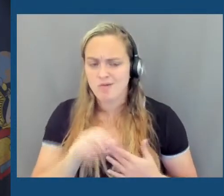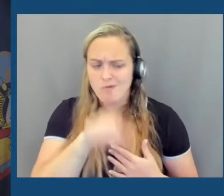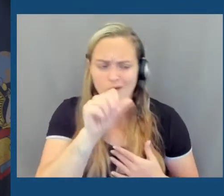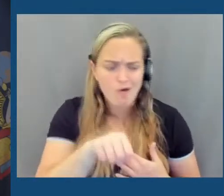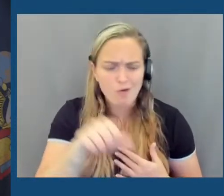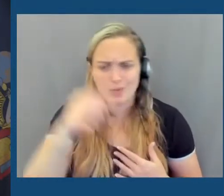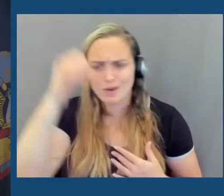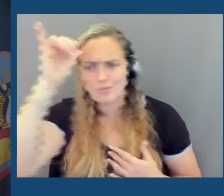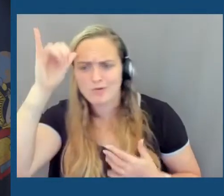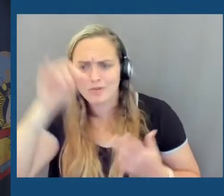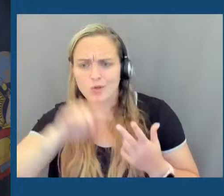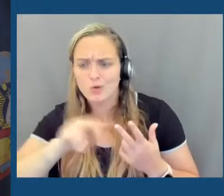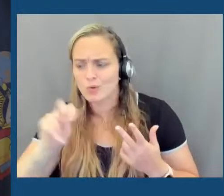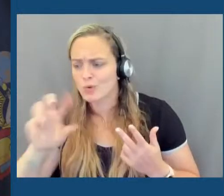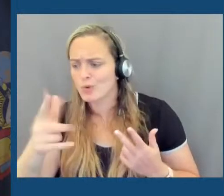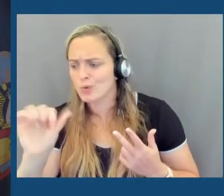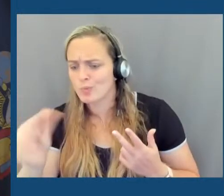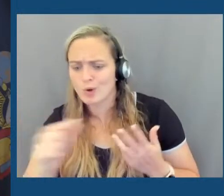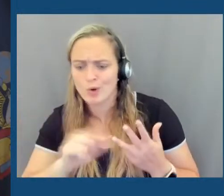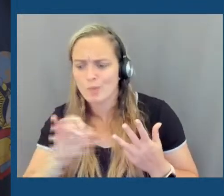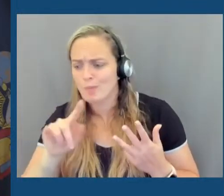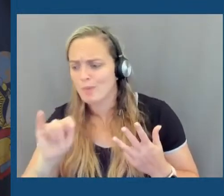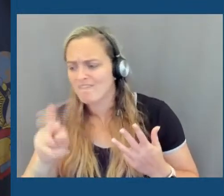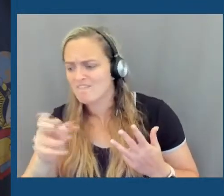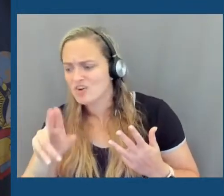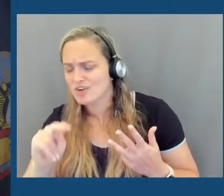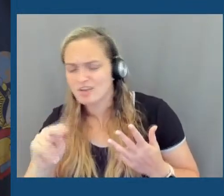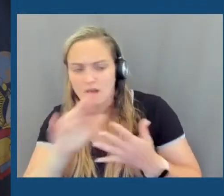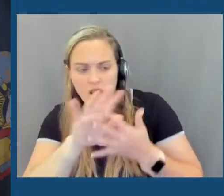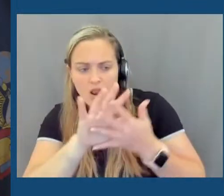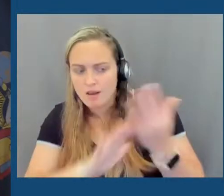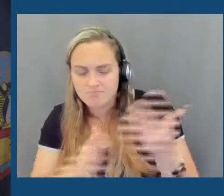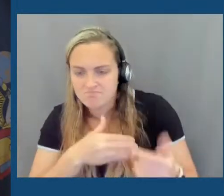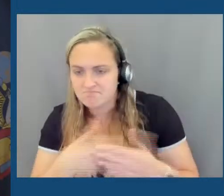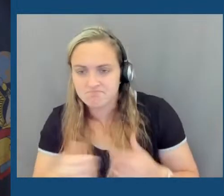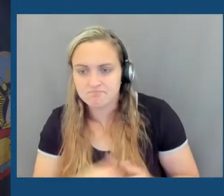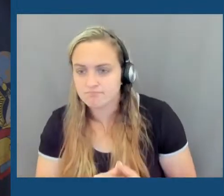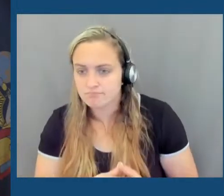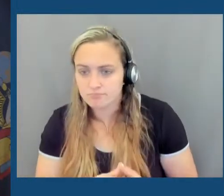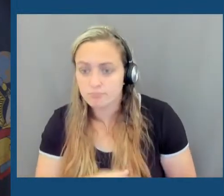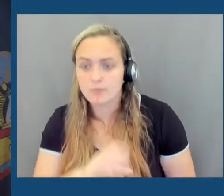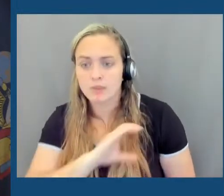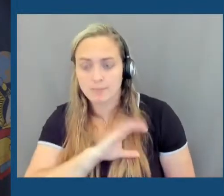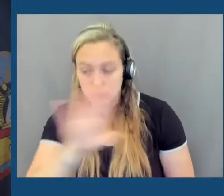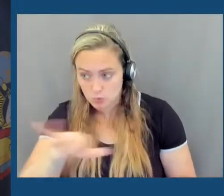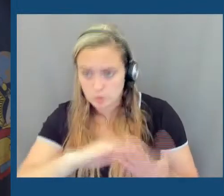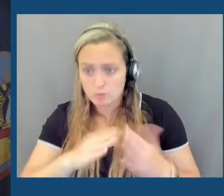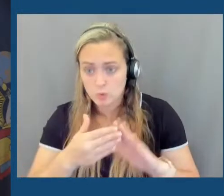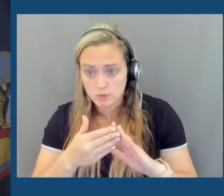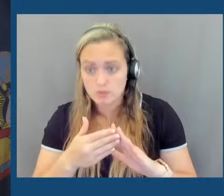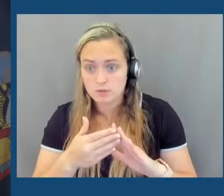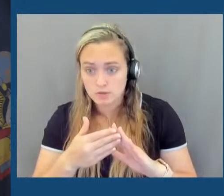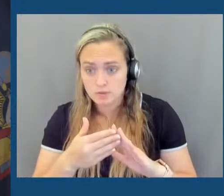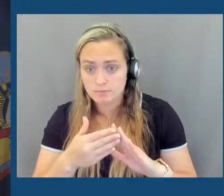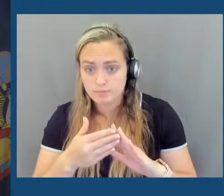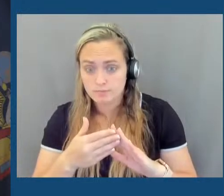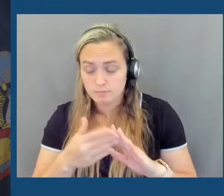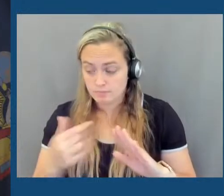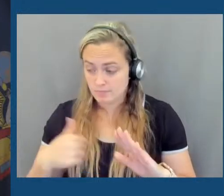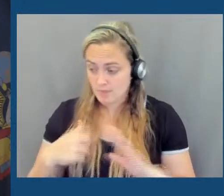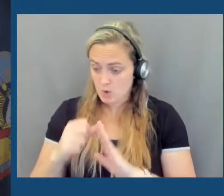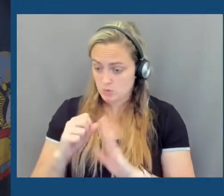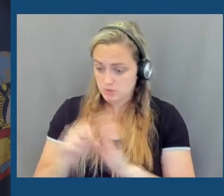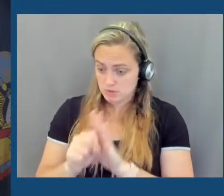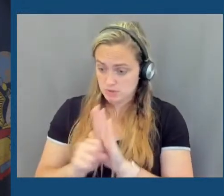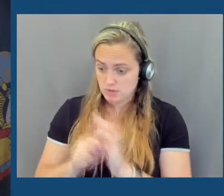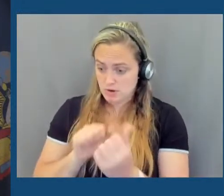or Newburgh, Mount Vernon, anywhere in between, I want you to know that the police in your communities, as a result of our state efforts,